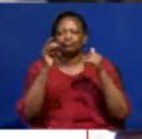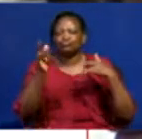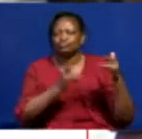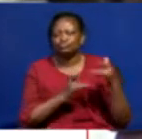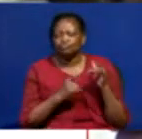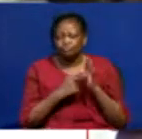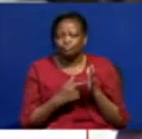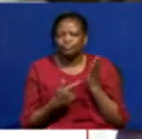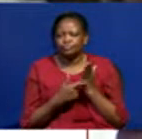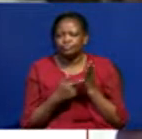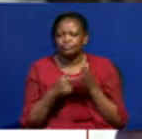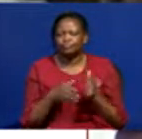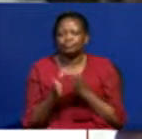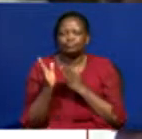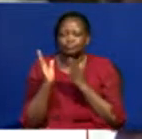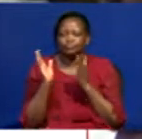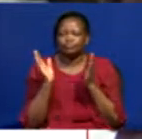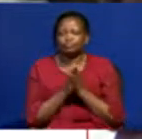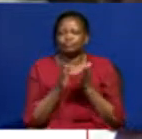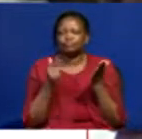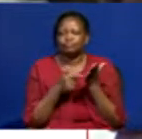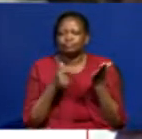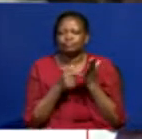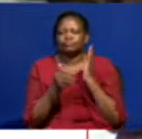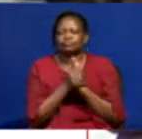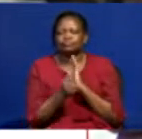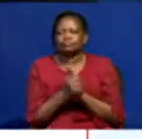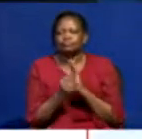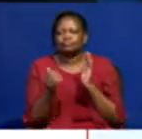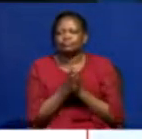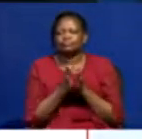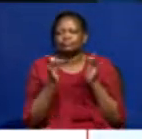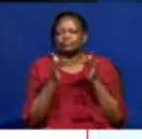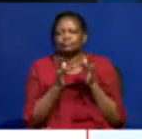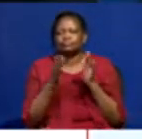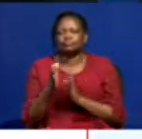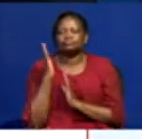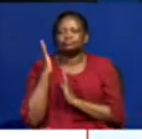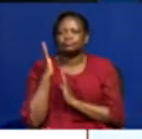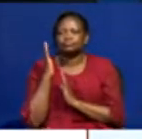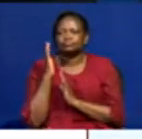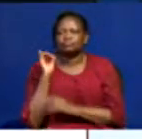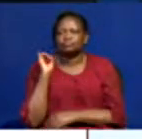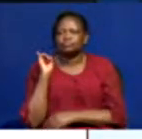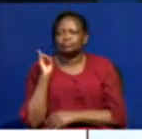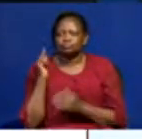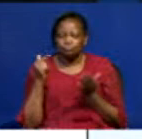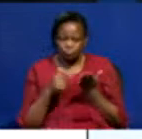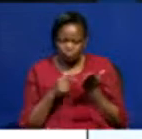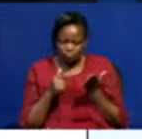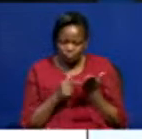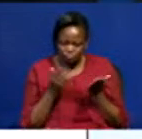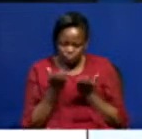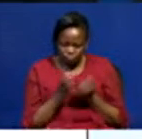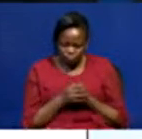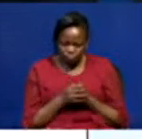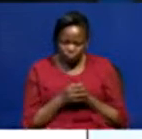such as digital infrastructure, digital skills, and cybersecurity. Digital